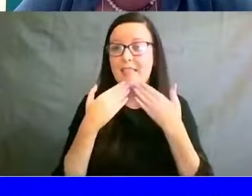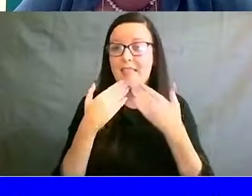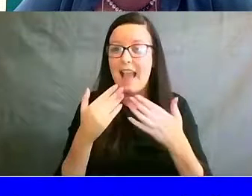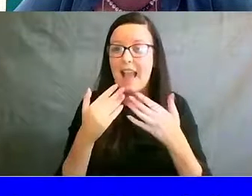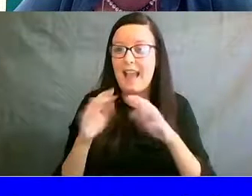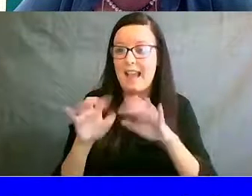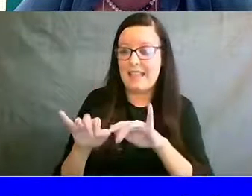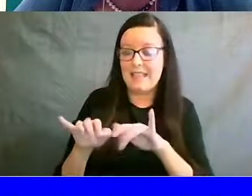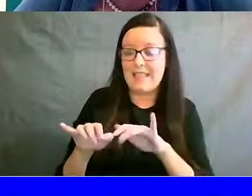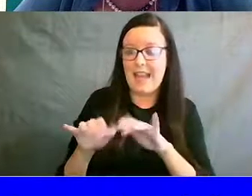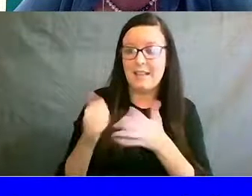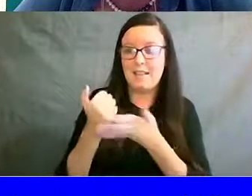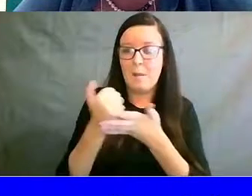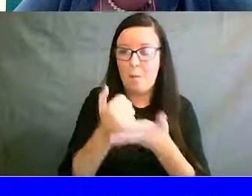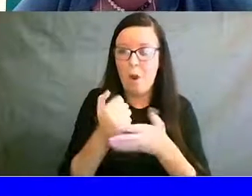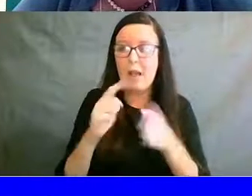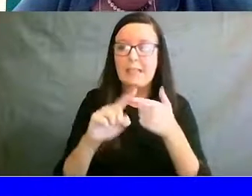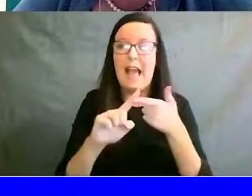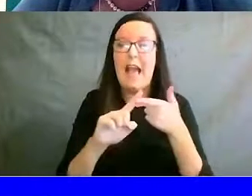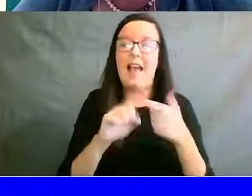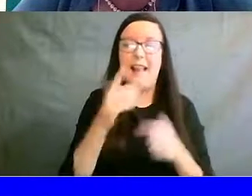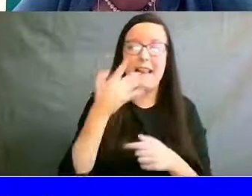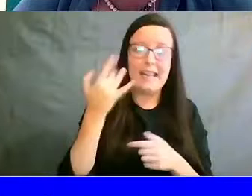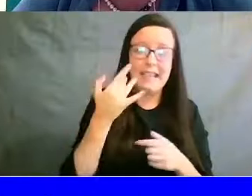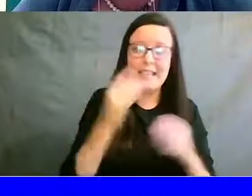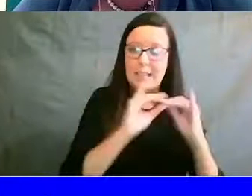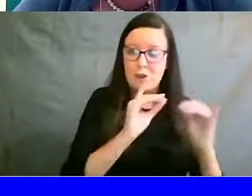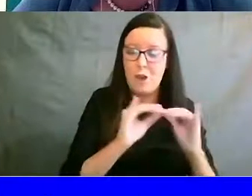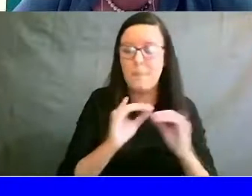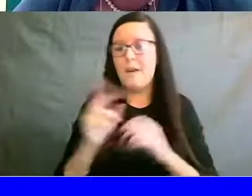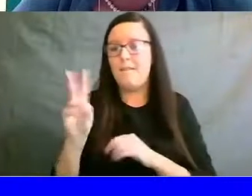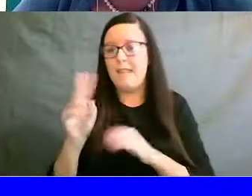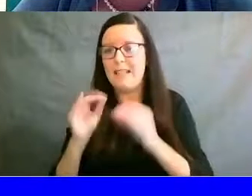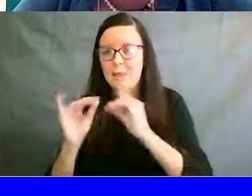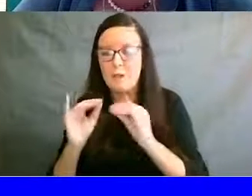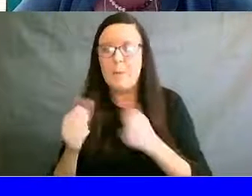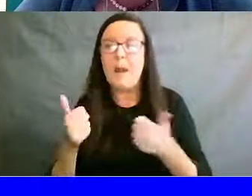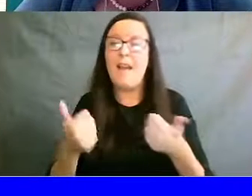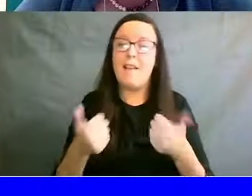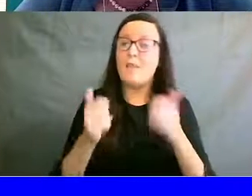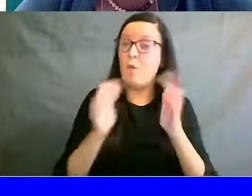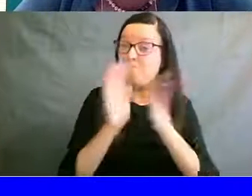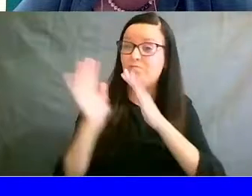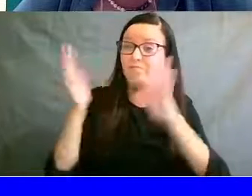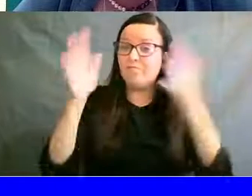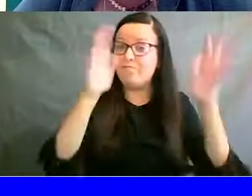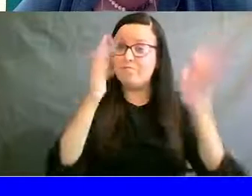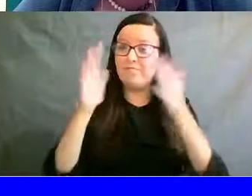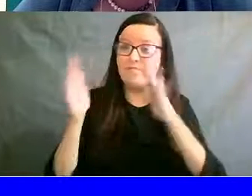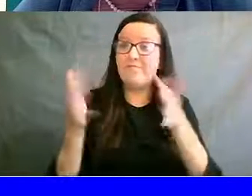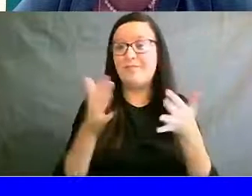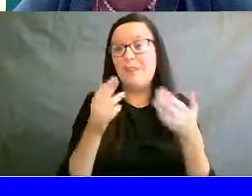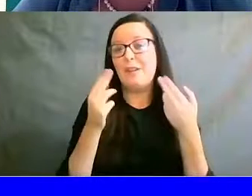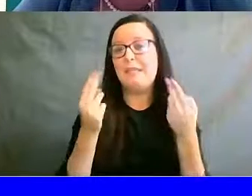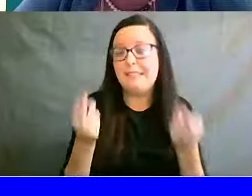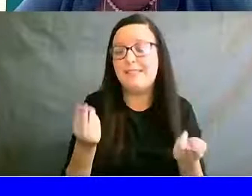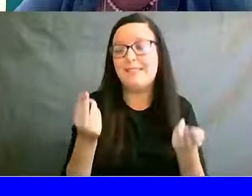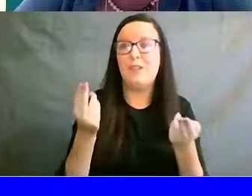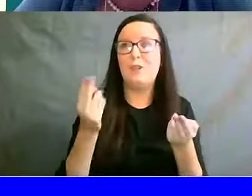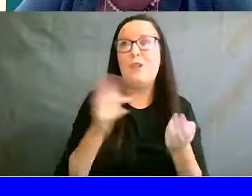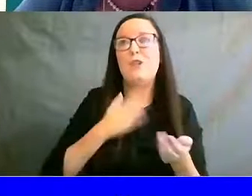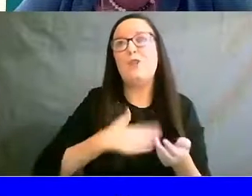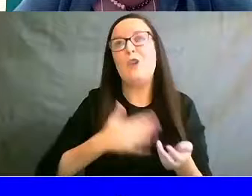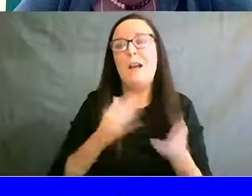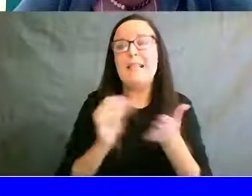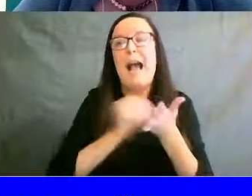Lisa and Vanessa as well. It would be lovely to give the usual round of applause. So I'm sorry, you just have to imagine a round